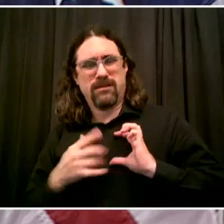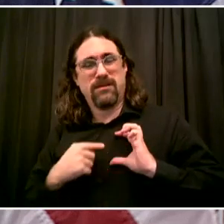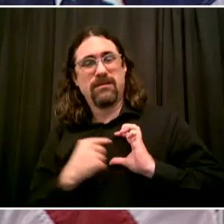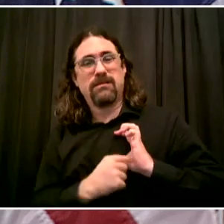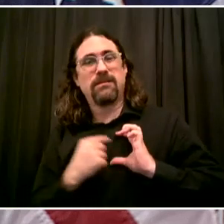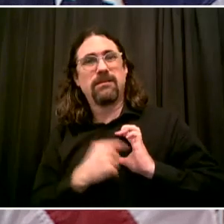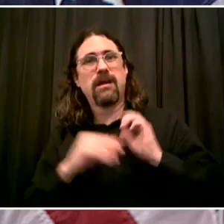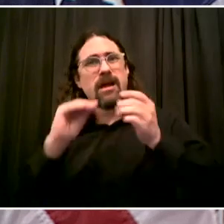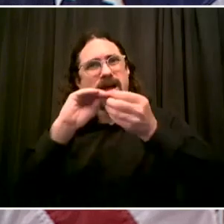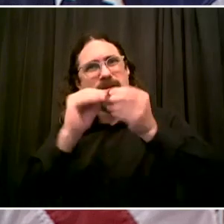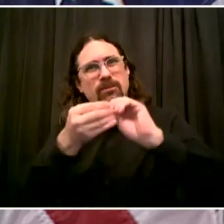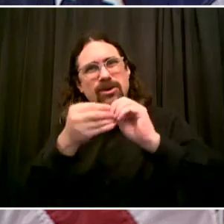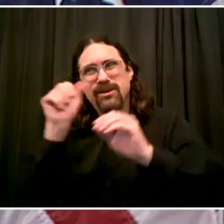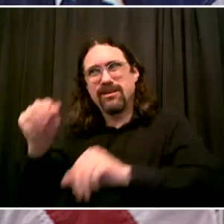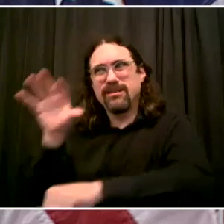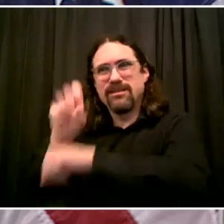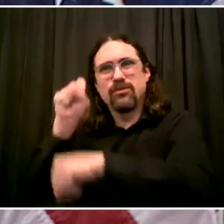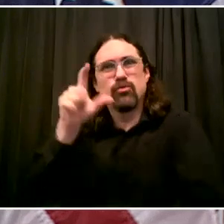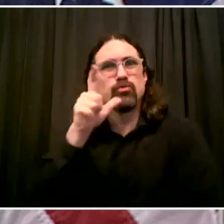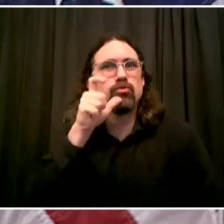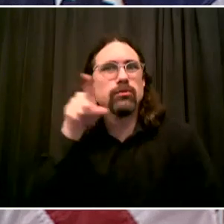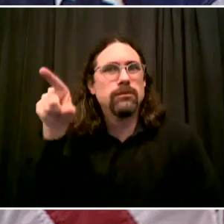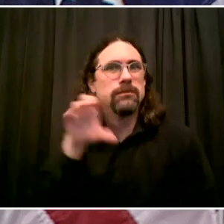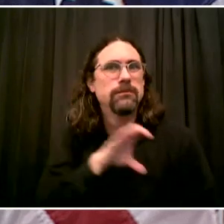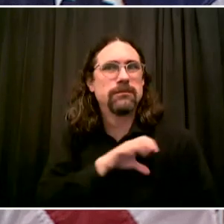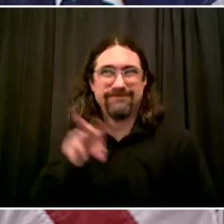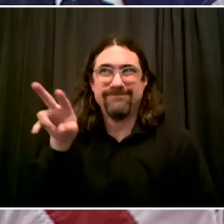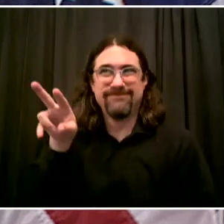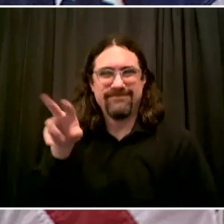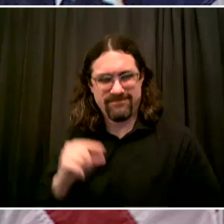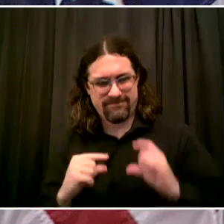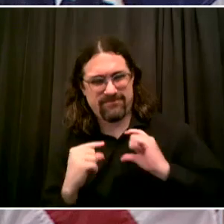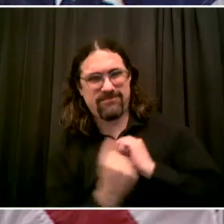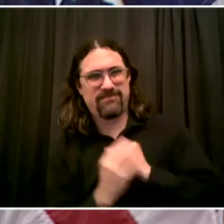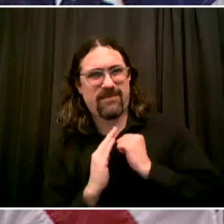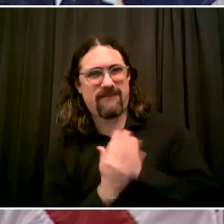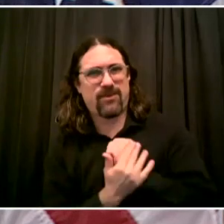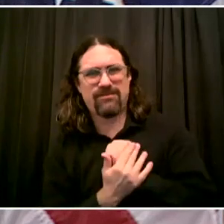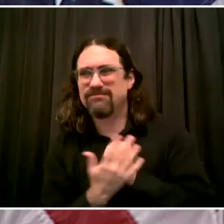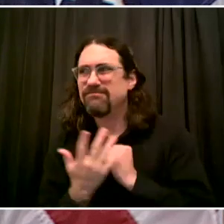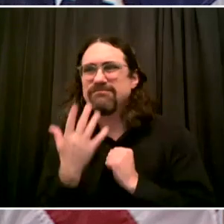of the political aisle for you to resign. So I wanted to give you the chance to address that. Thank you.